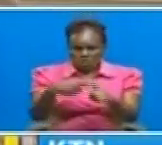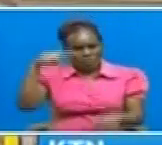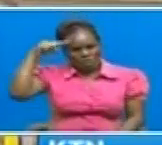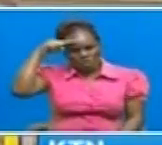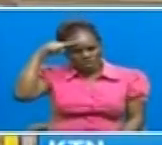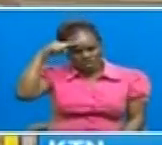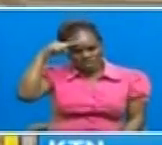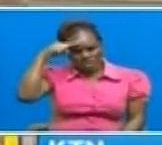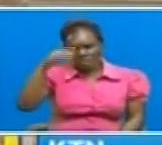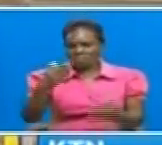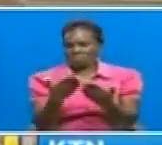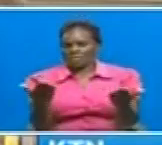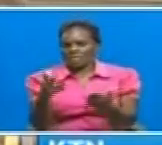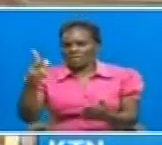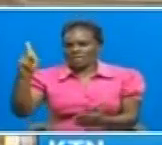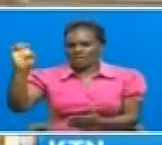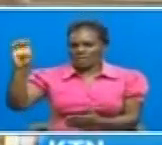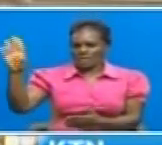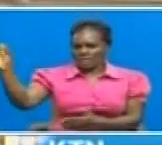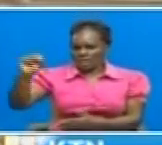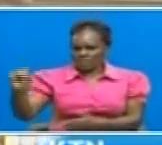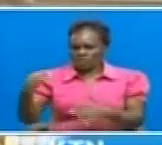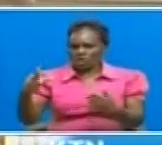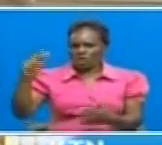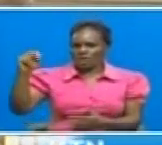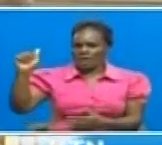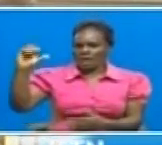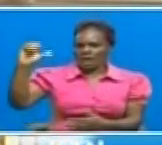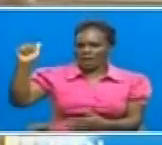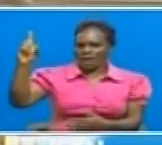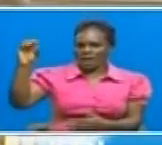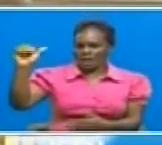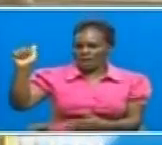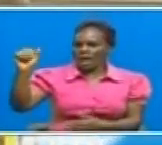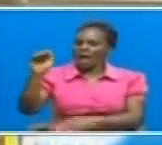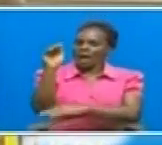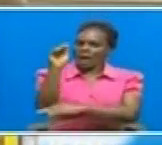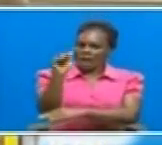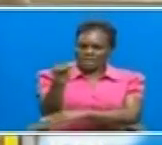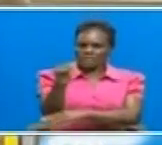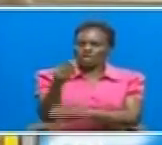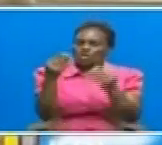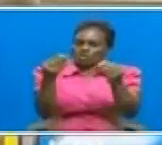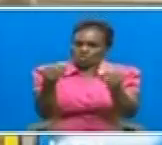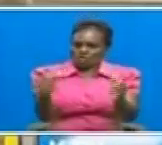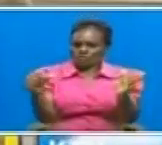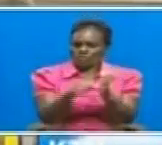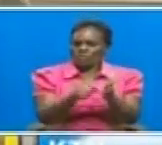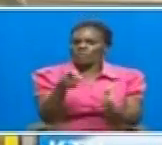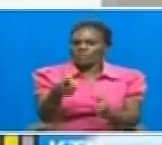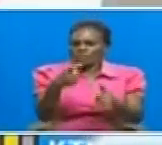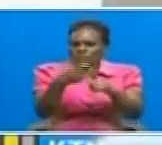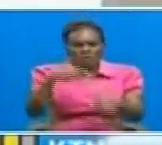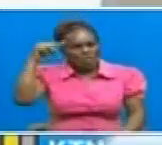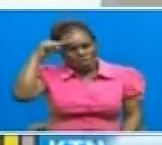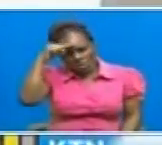source. Whether it's Kebs, whether it's Nakada, we are requesting them to deal with this thing from the